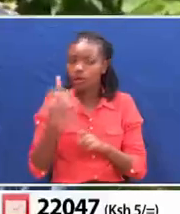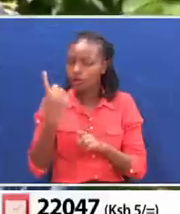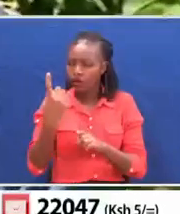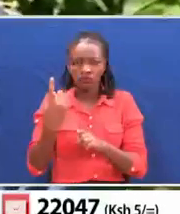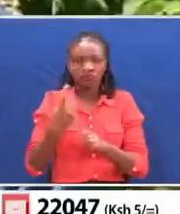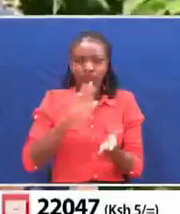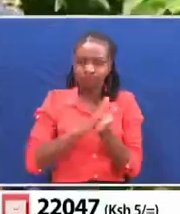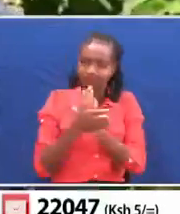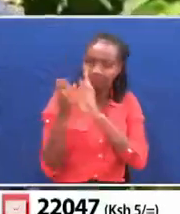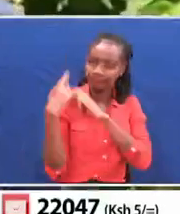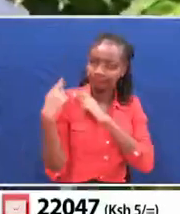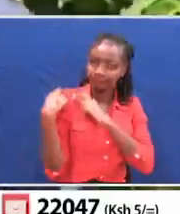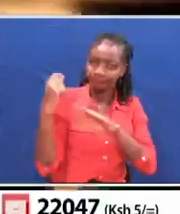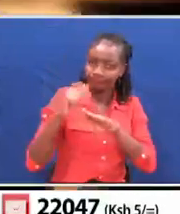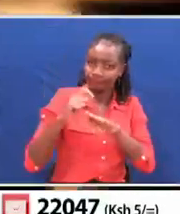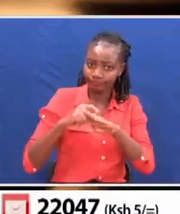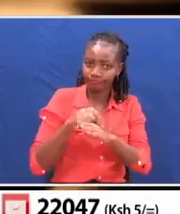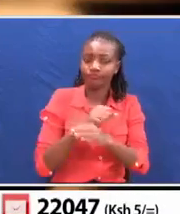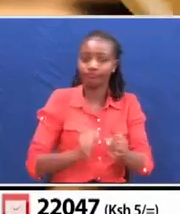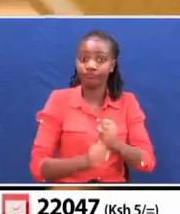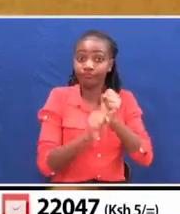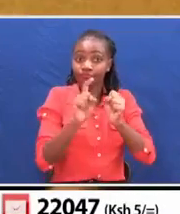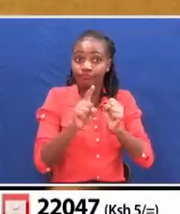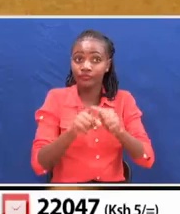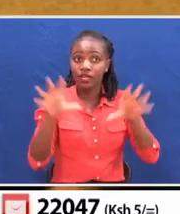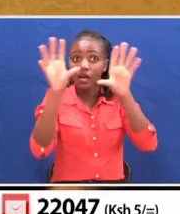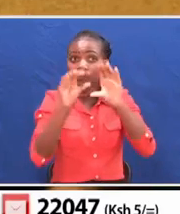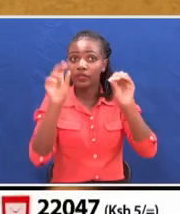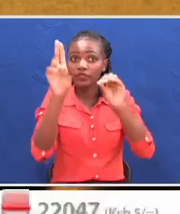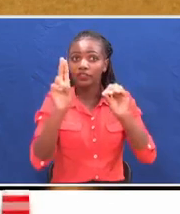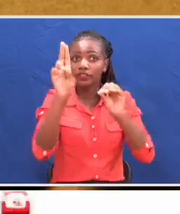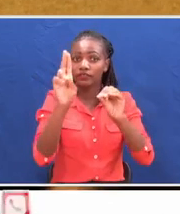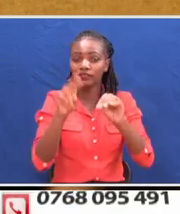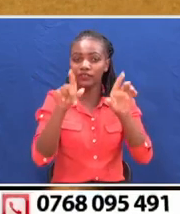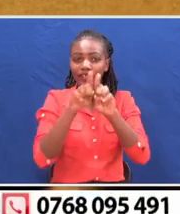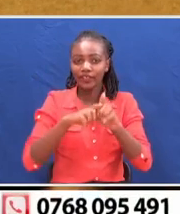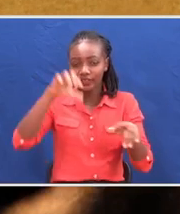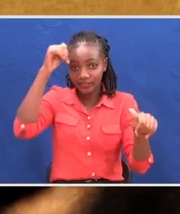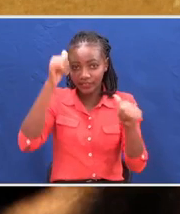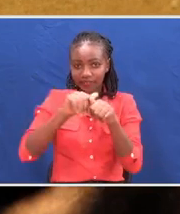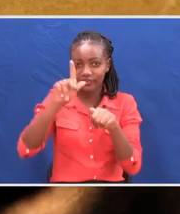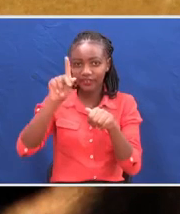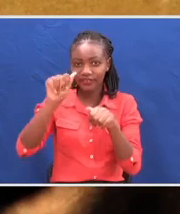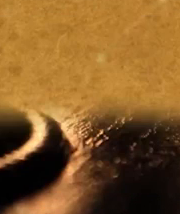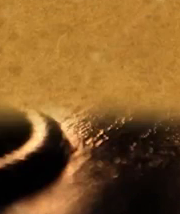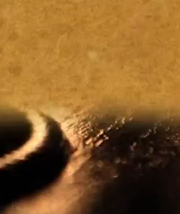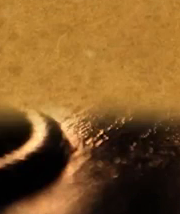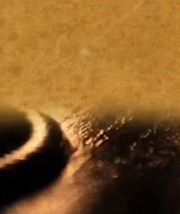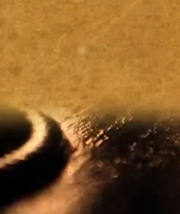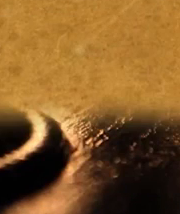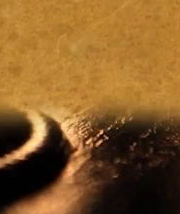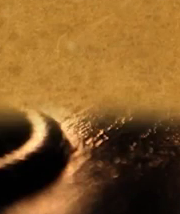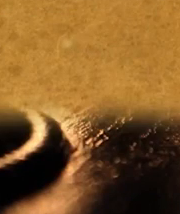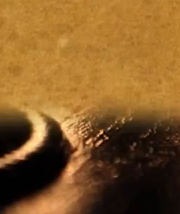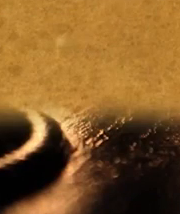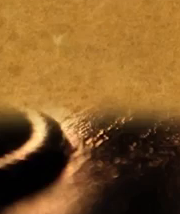count upon when he was on your side. President Uhuru Kenyatta also remembered Kabaka as a dedicated legislator